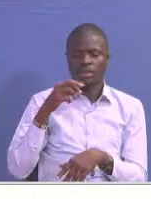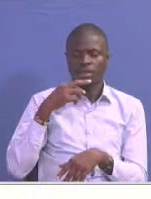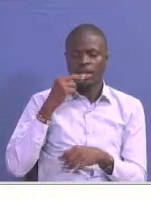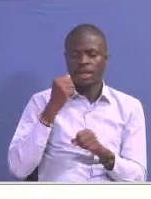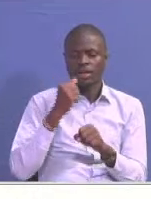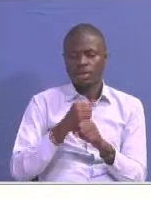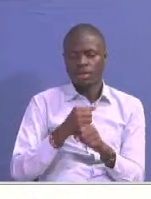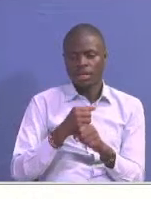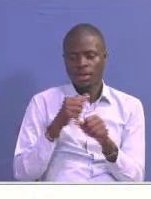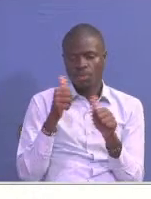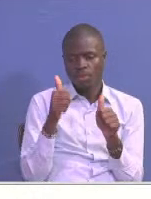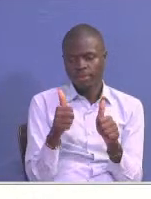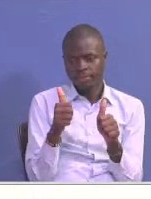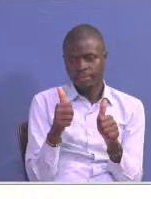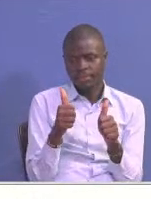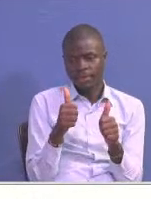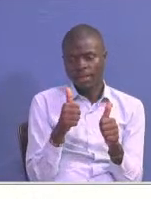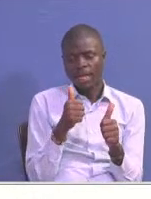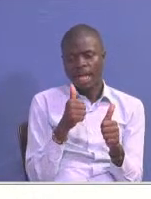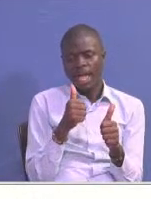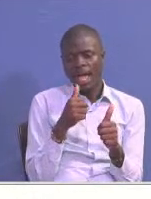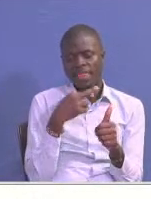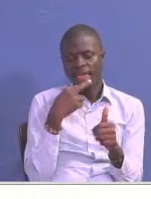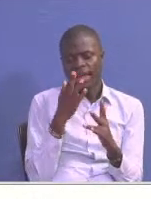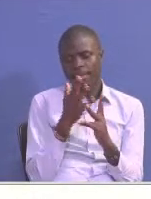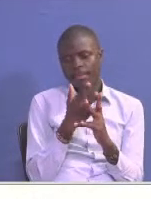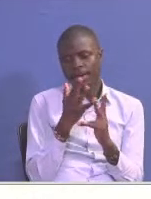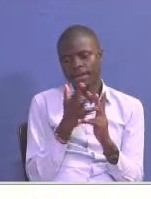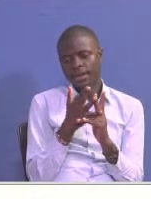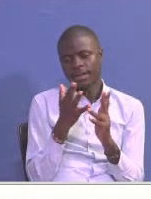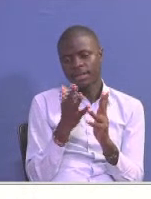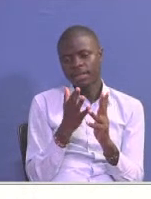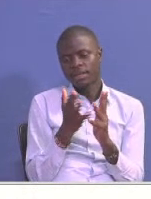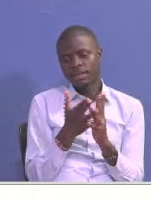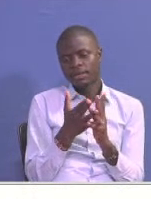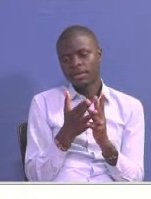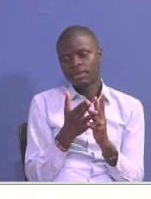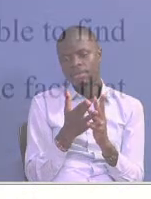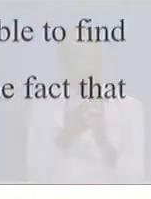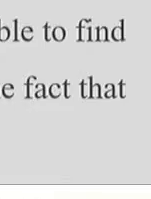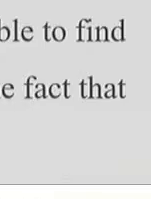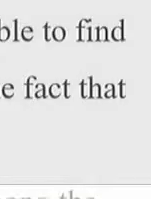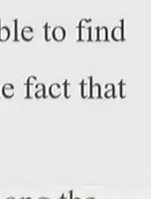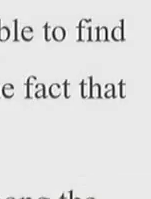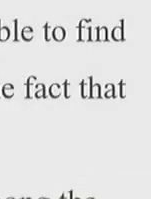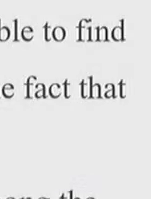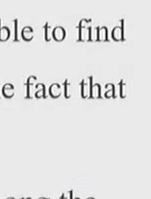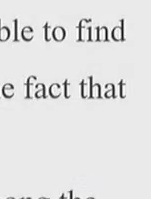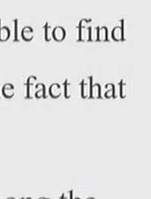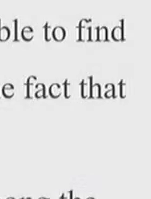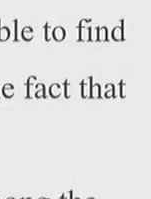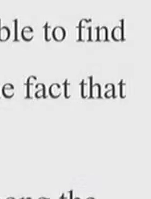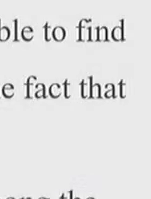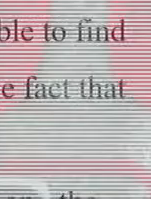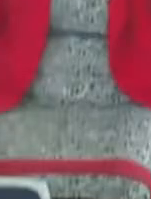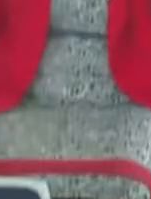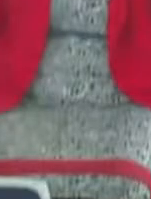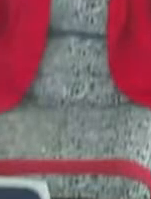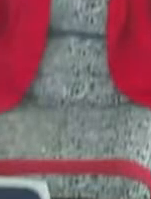doing extremely well, and are always ranked, most of the time are ranked among the top